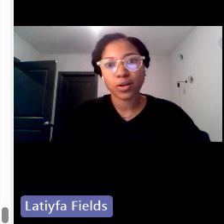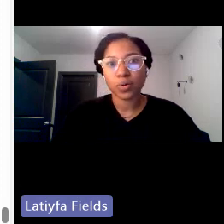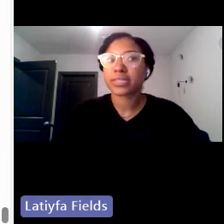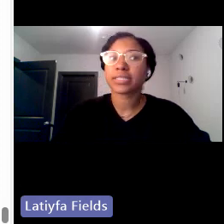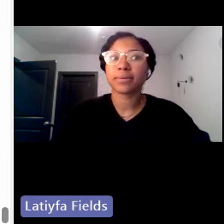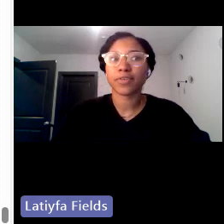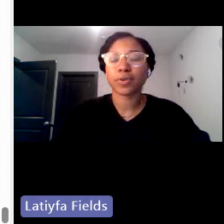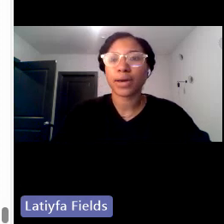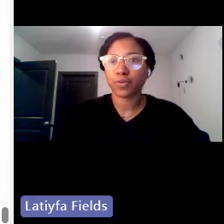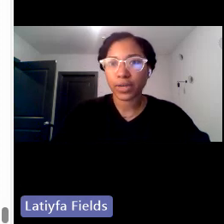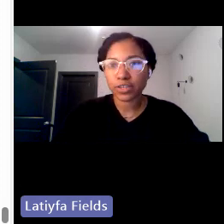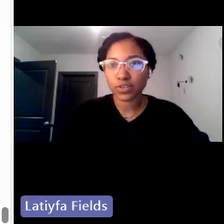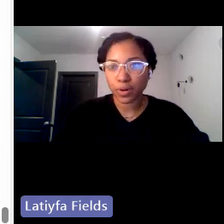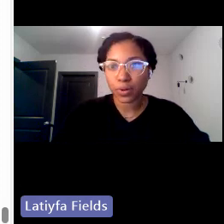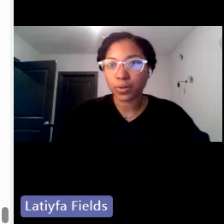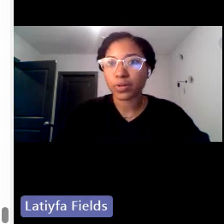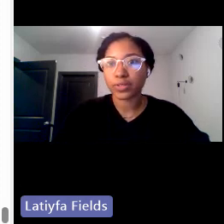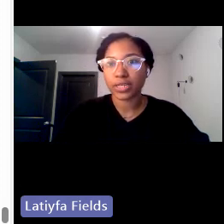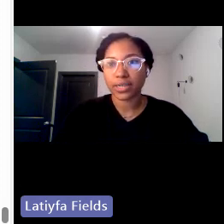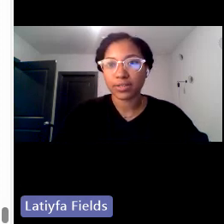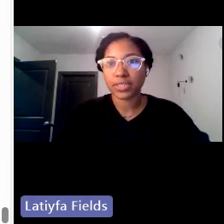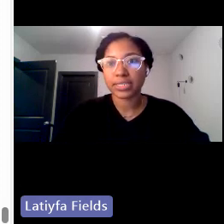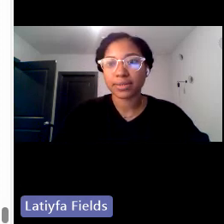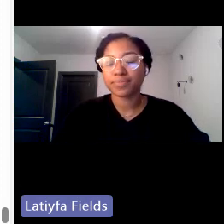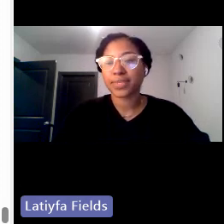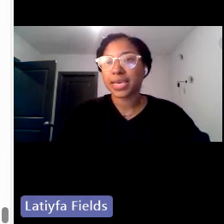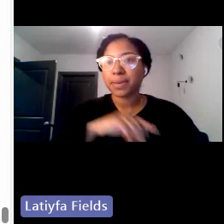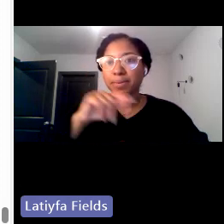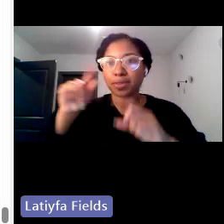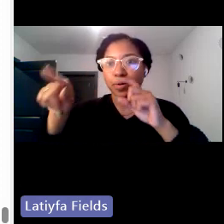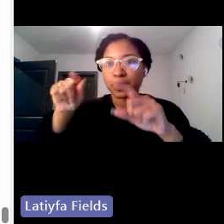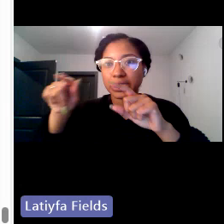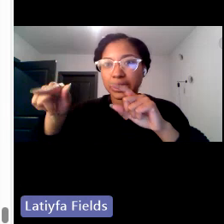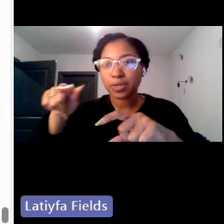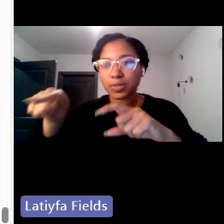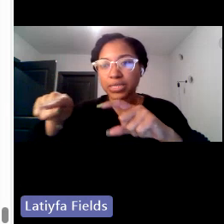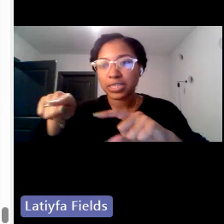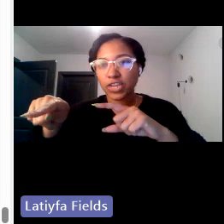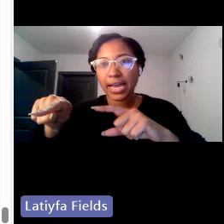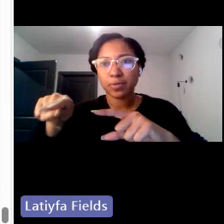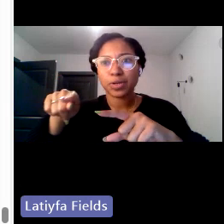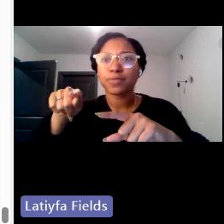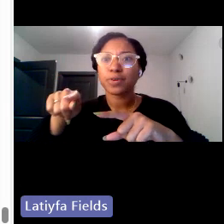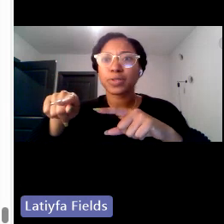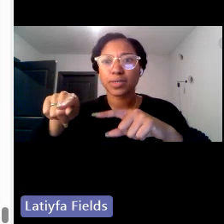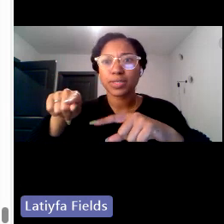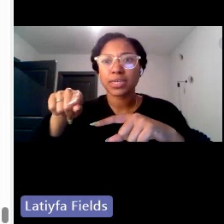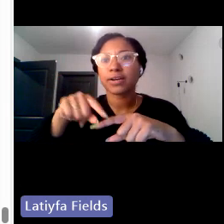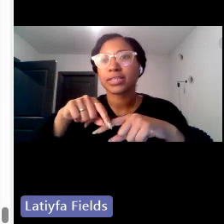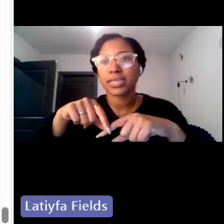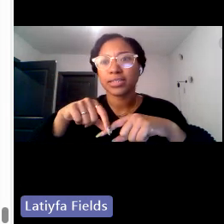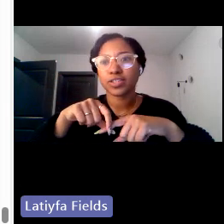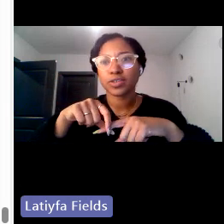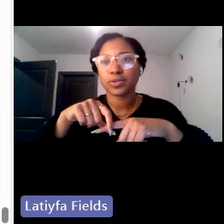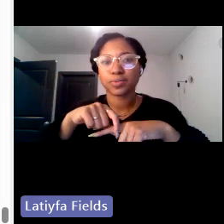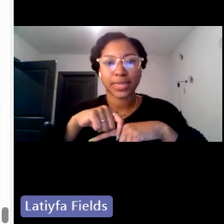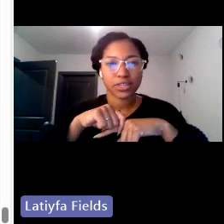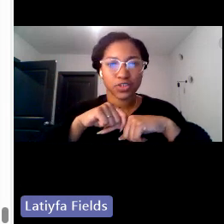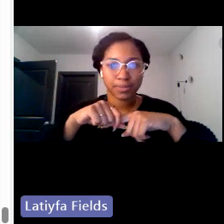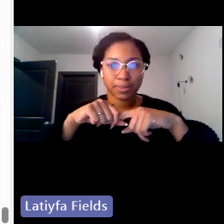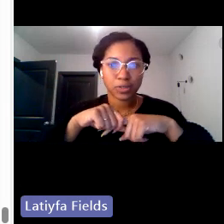others Encore, and some of you have created your own or using another system. Maybe throw in some of those into the chat. What are folks using currently